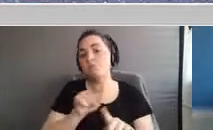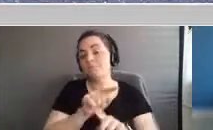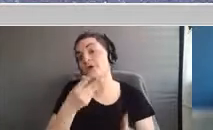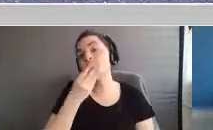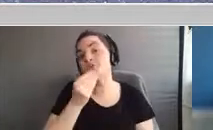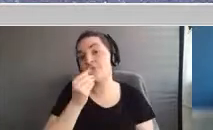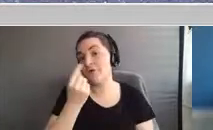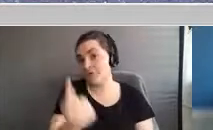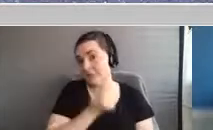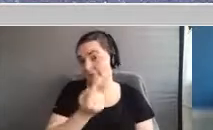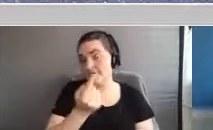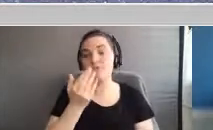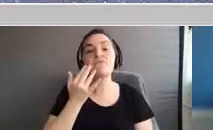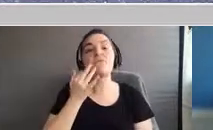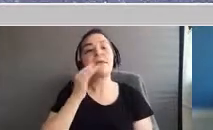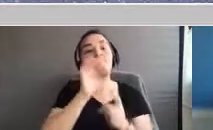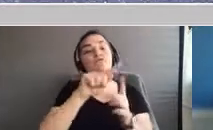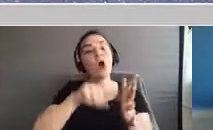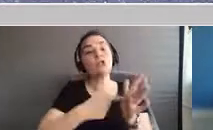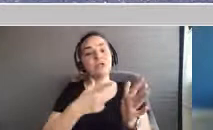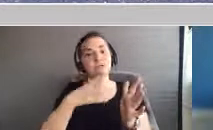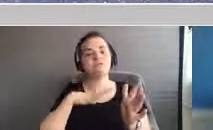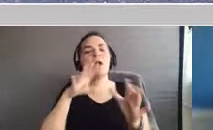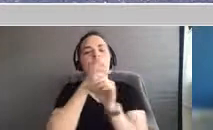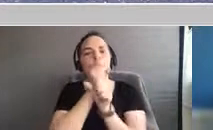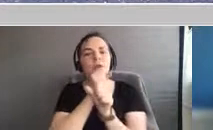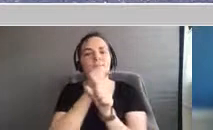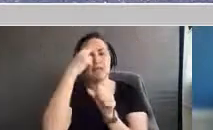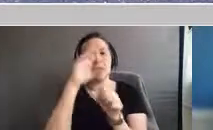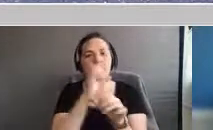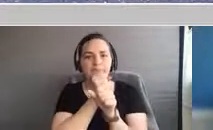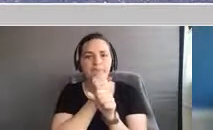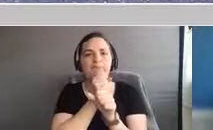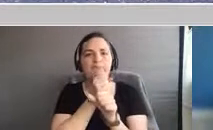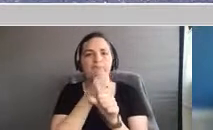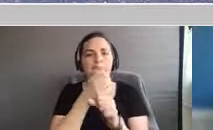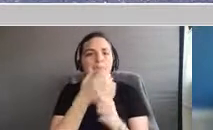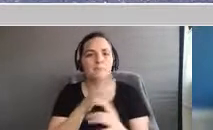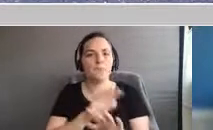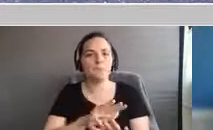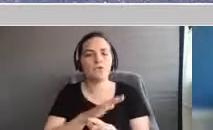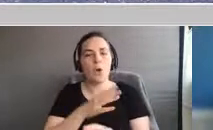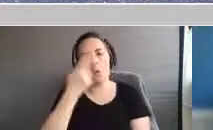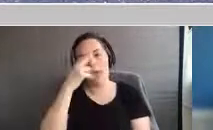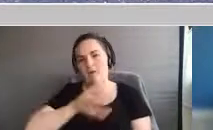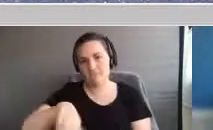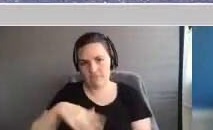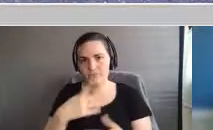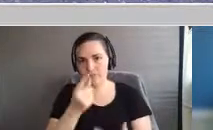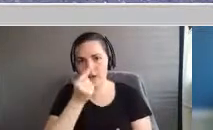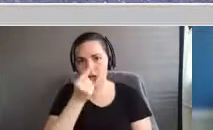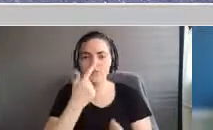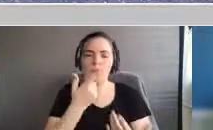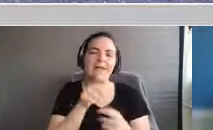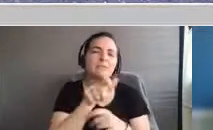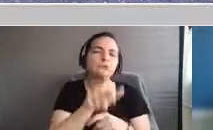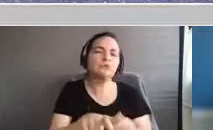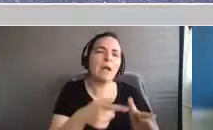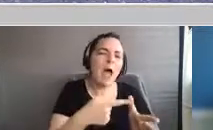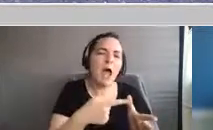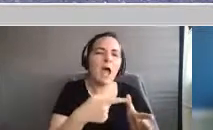project, because you want to have anonymity with your participants when you're doing projects. So we've got student A,